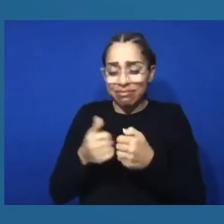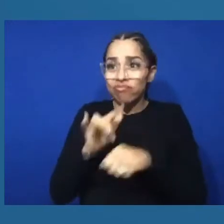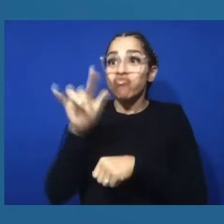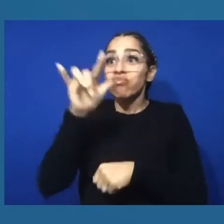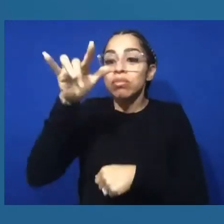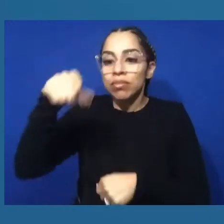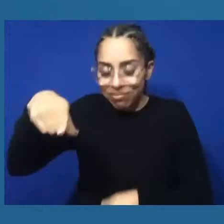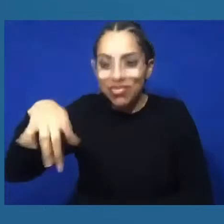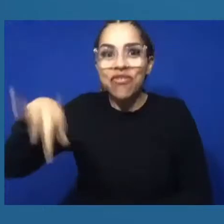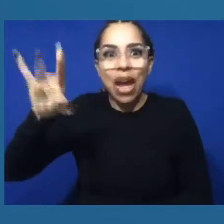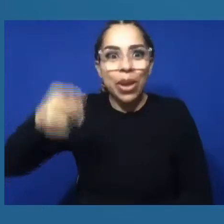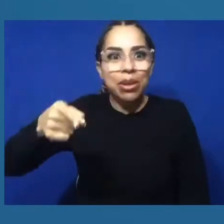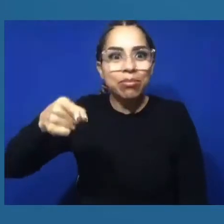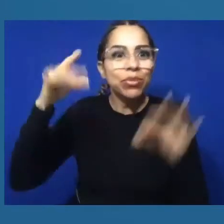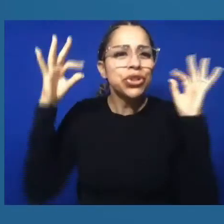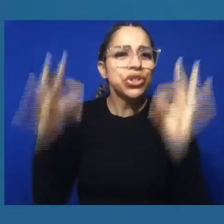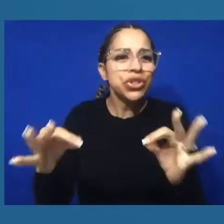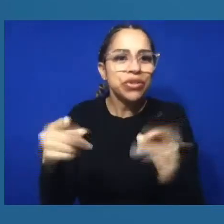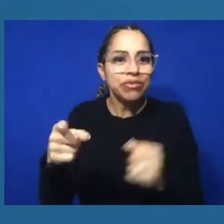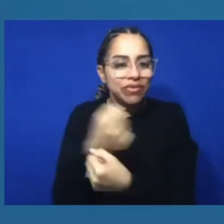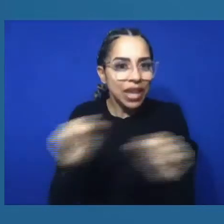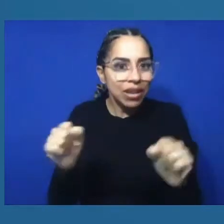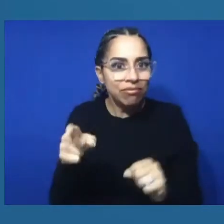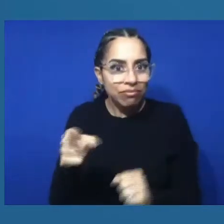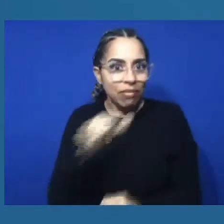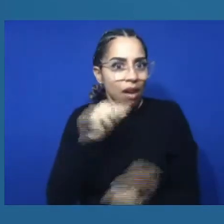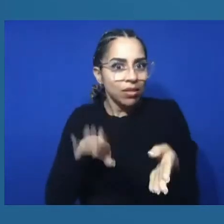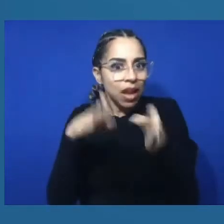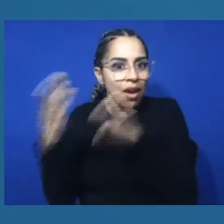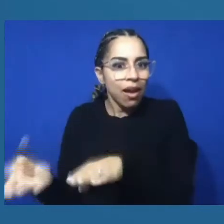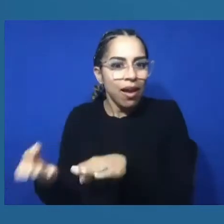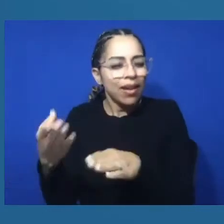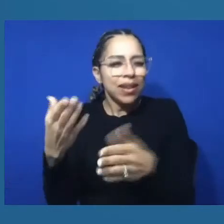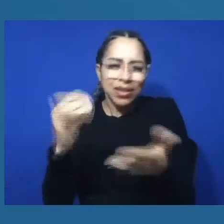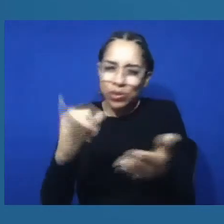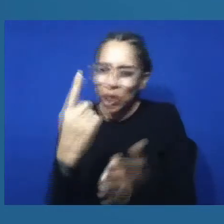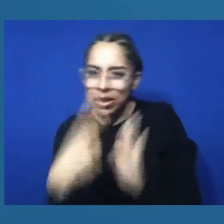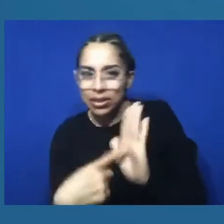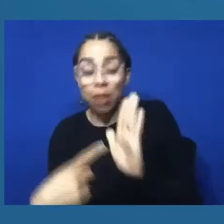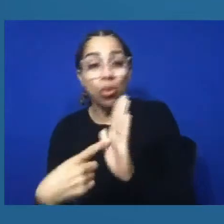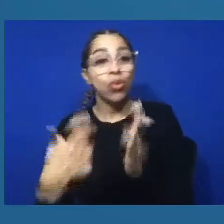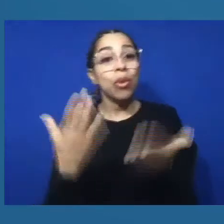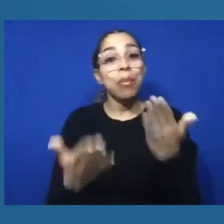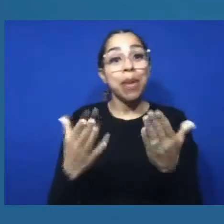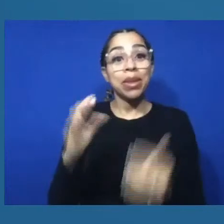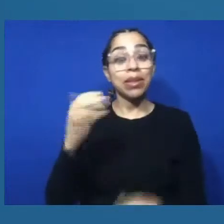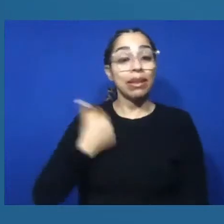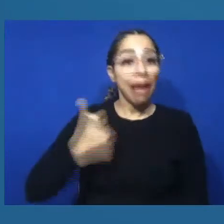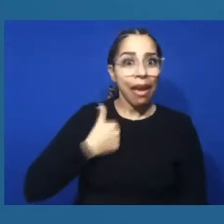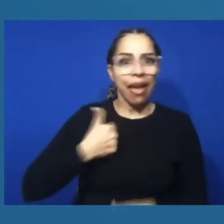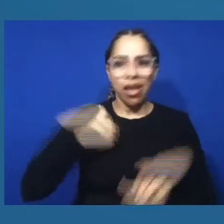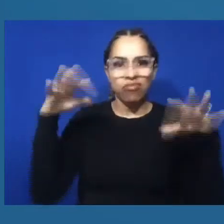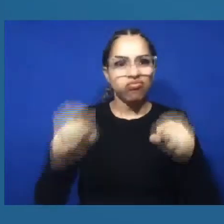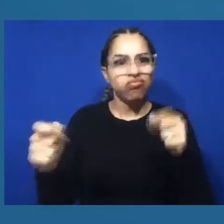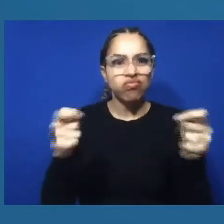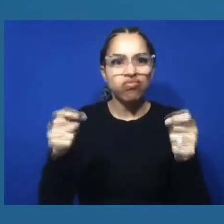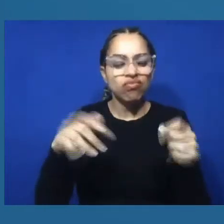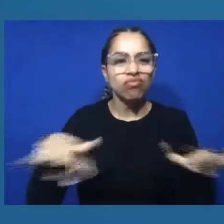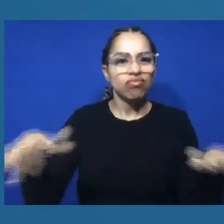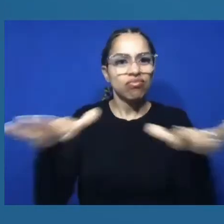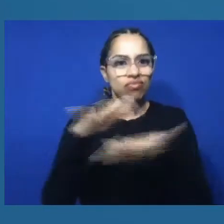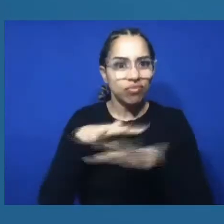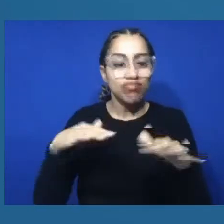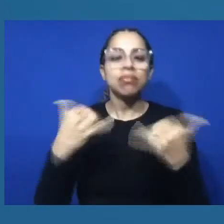prevent crimes in neighborhoods that have been under siege for so long. So I was there to say, yes, these investments are smart, and I'm getting that money